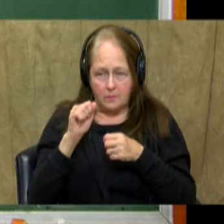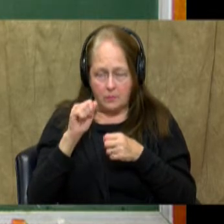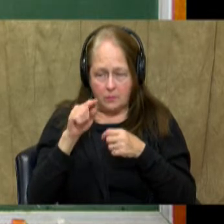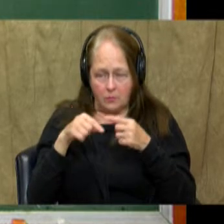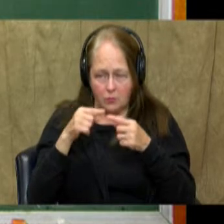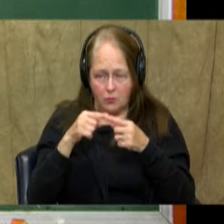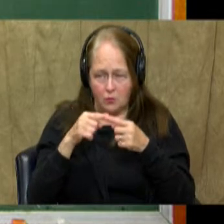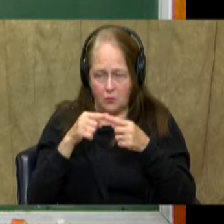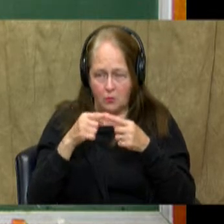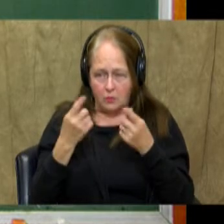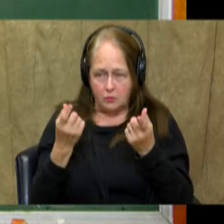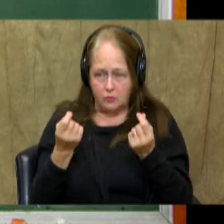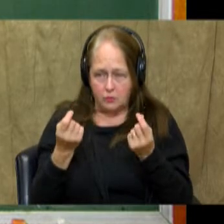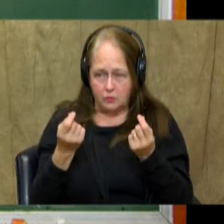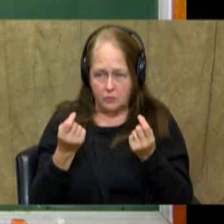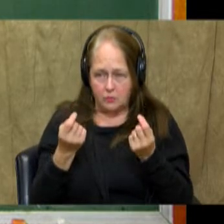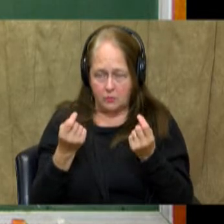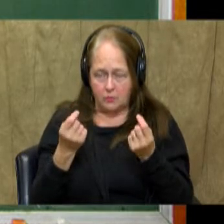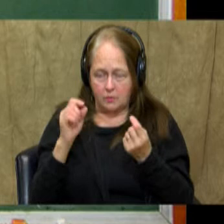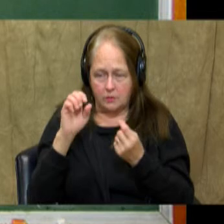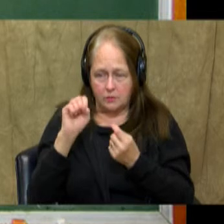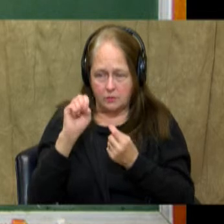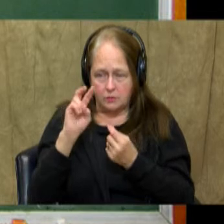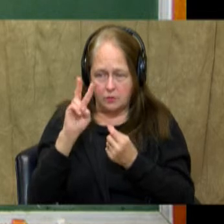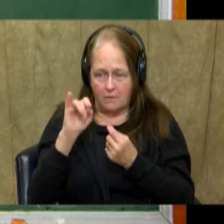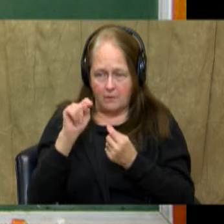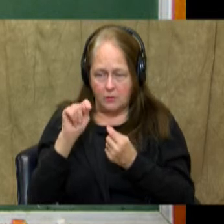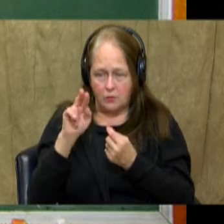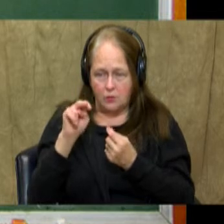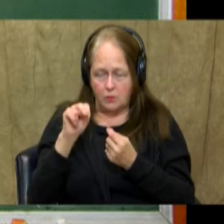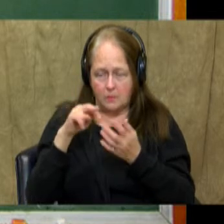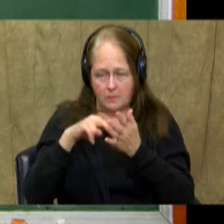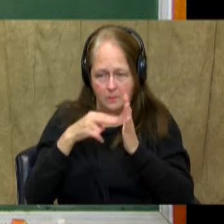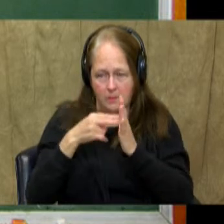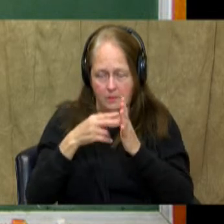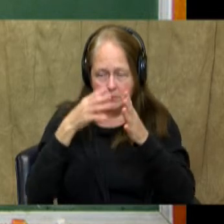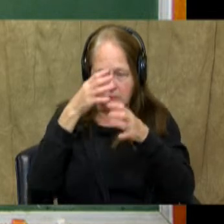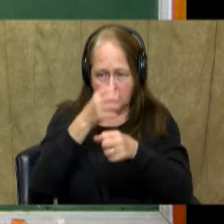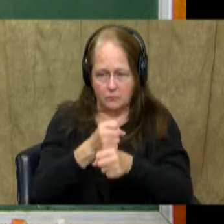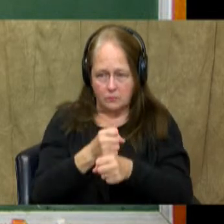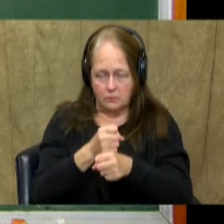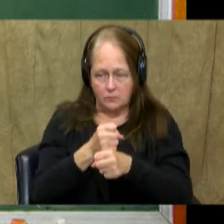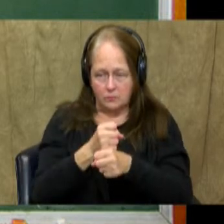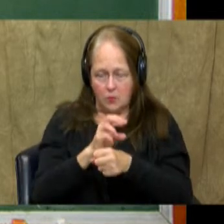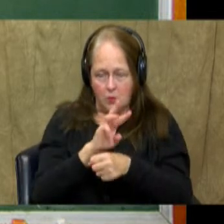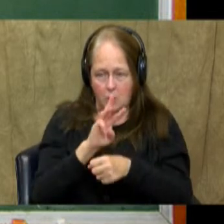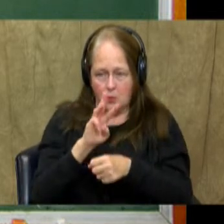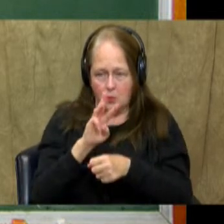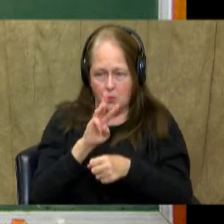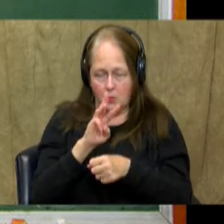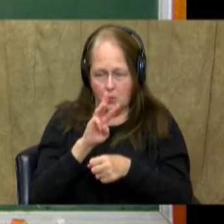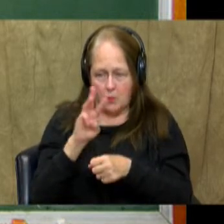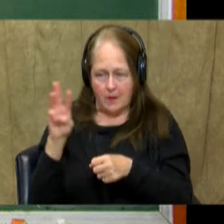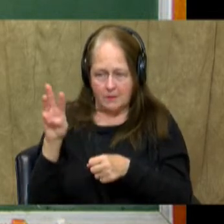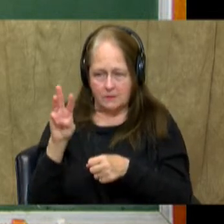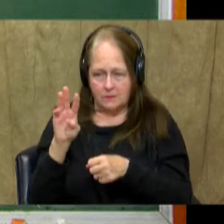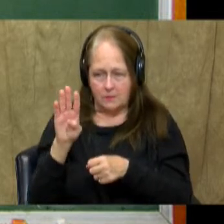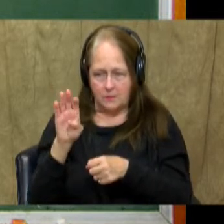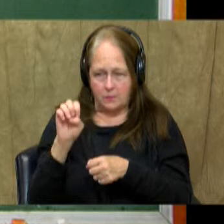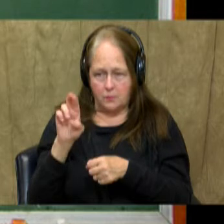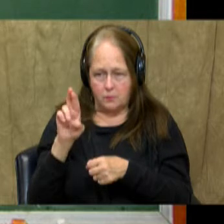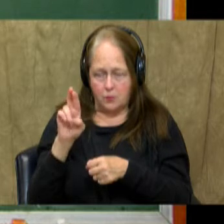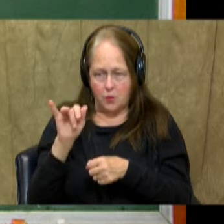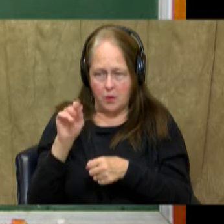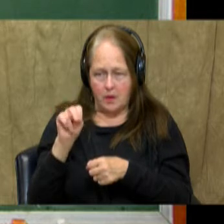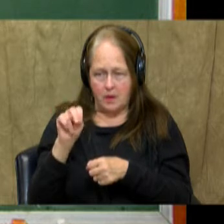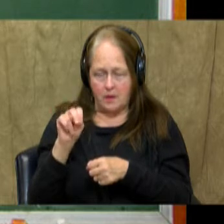So what did he do? The Soviet Union had threatened to take over West Berlin in 1961. But let me back up